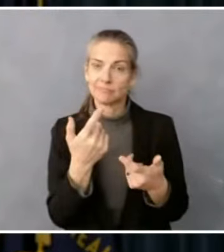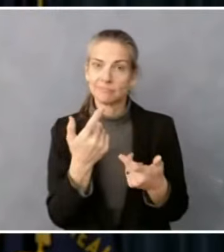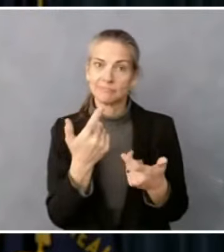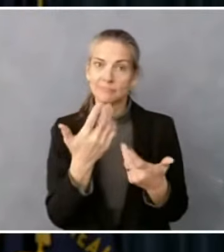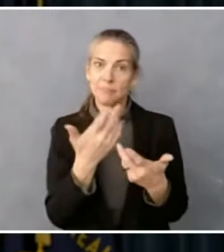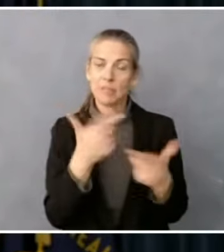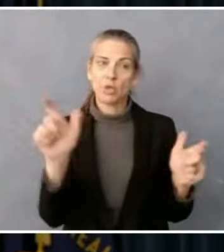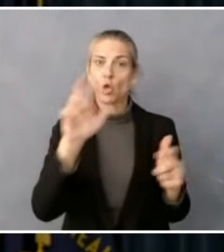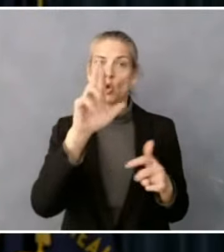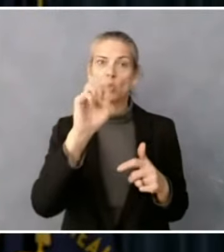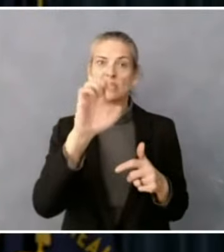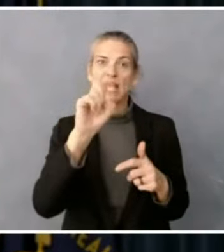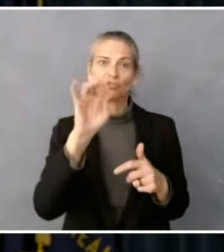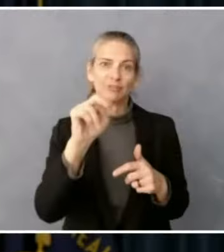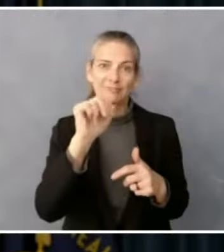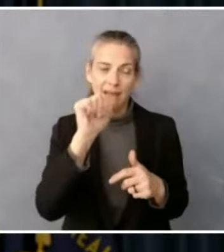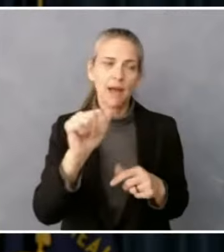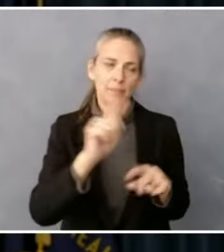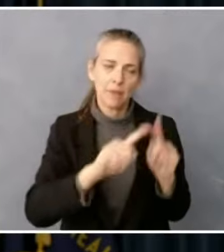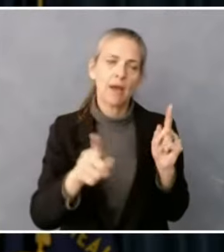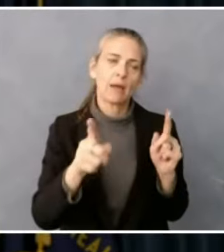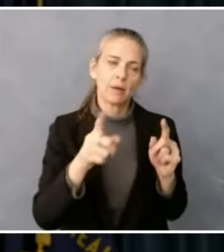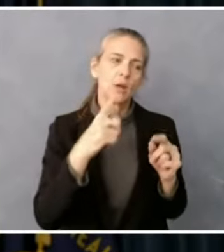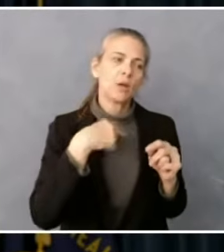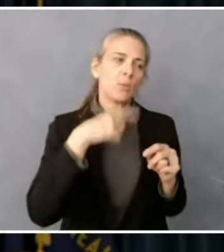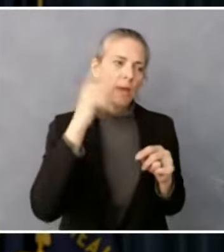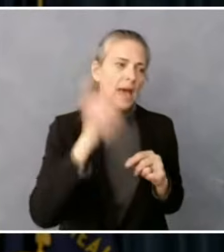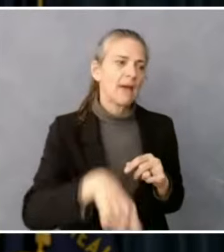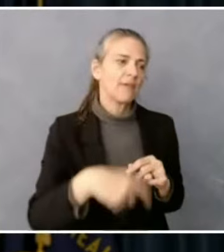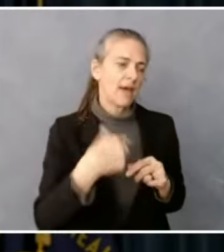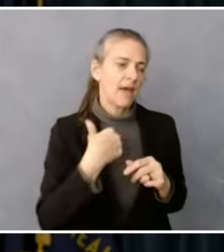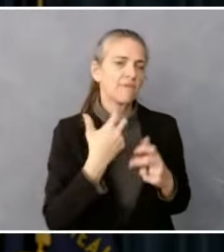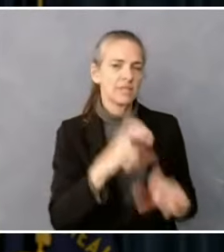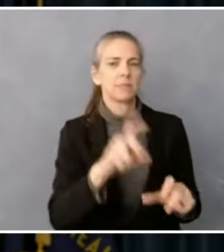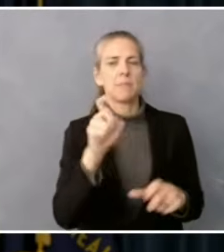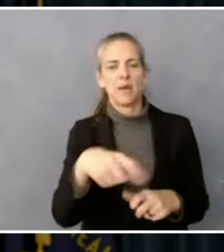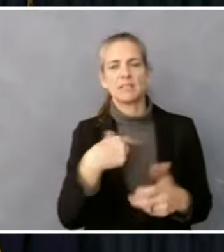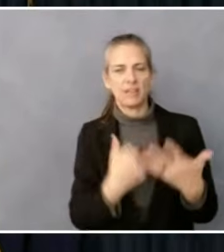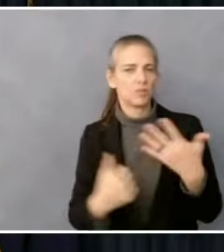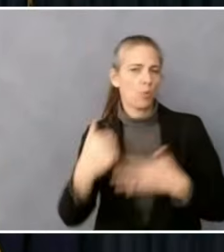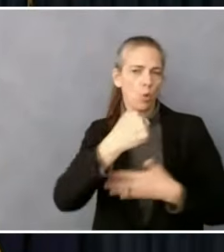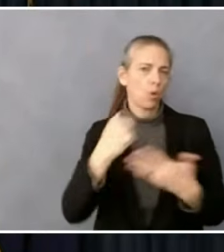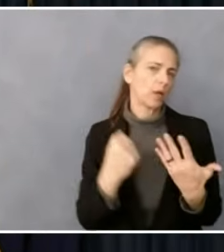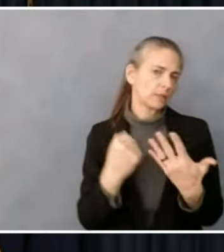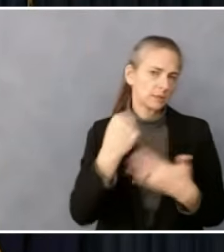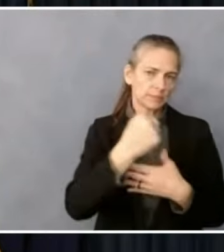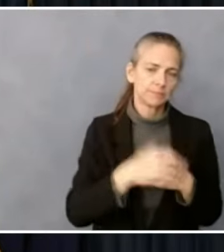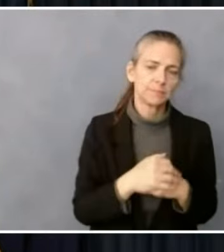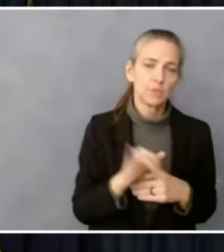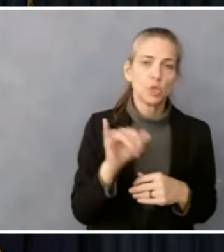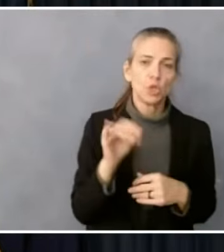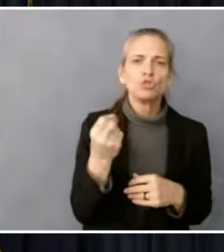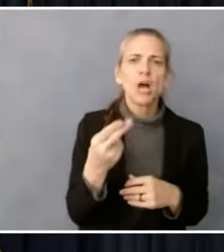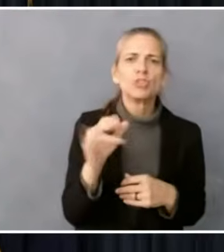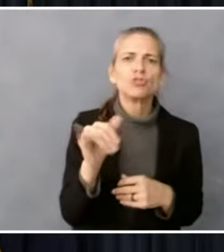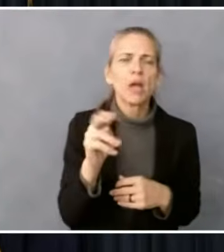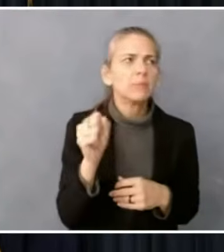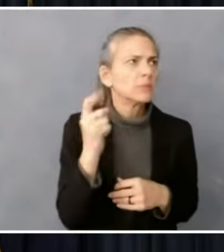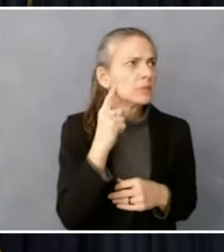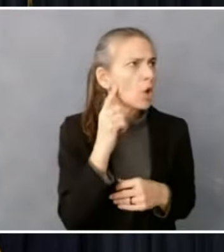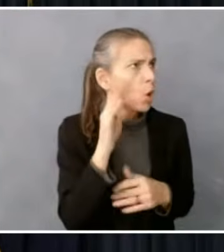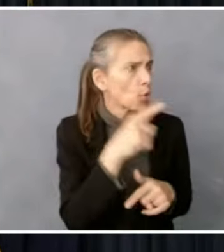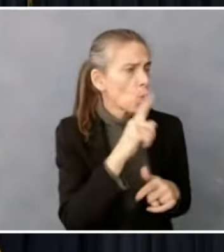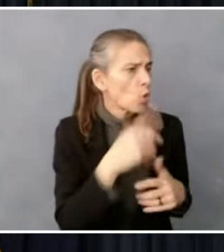got to make choices and that we've got to have priorities. Josh James, who I hope is recovering.